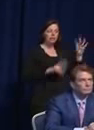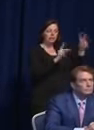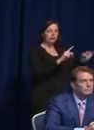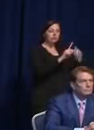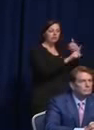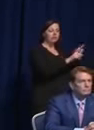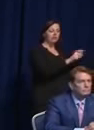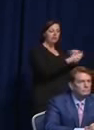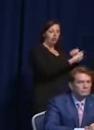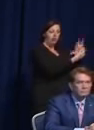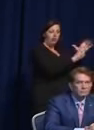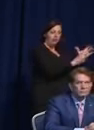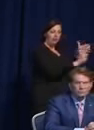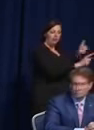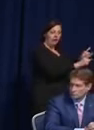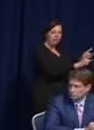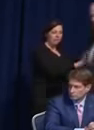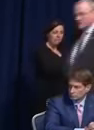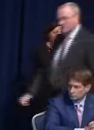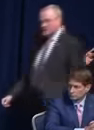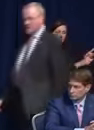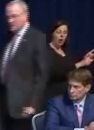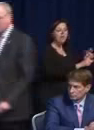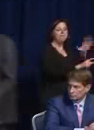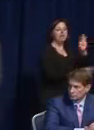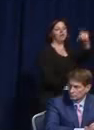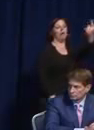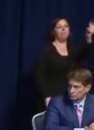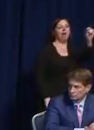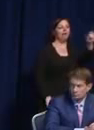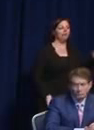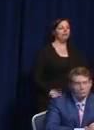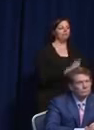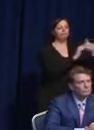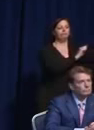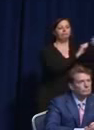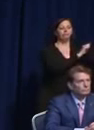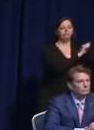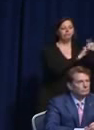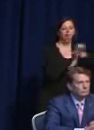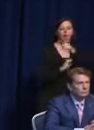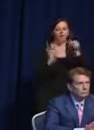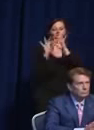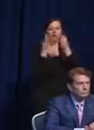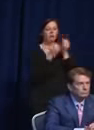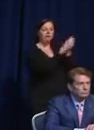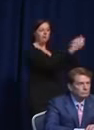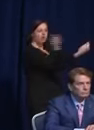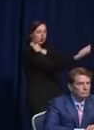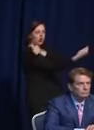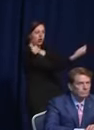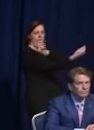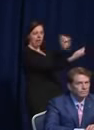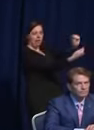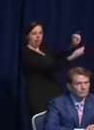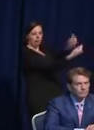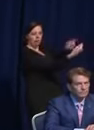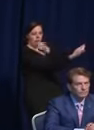positive individuals who do not need to be hospitalized. It does suggest that you